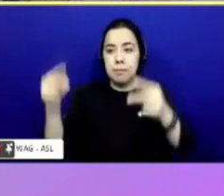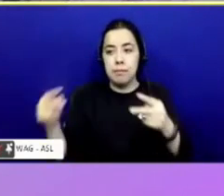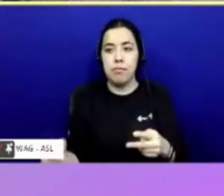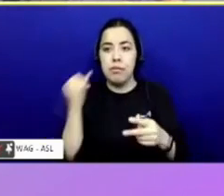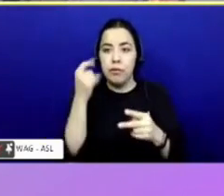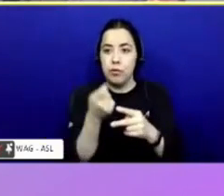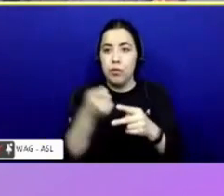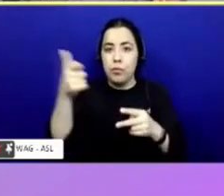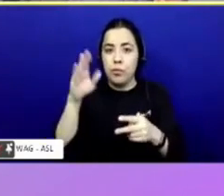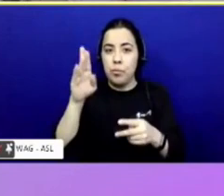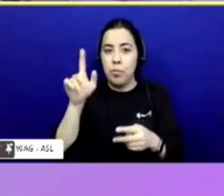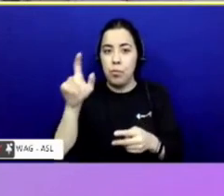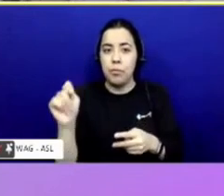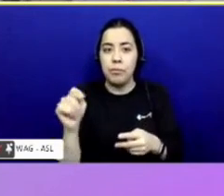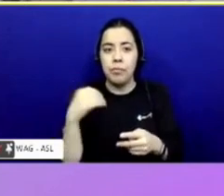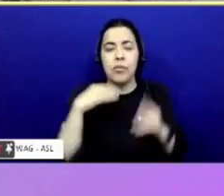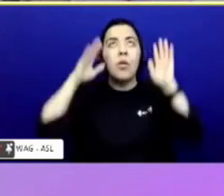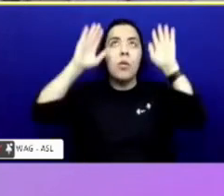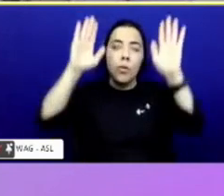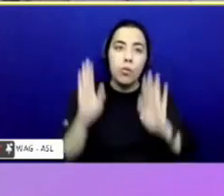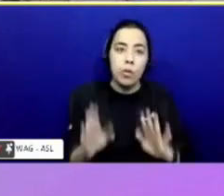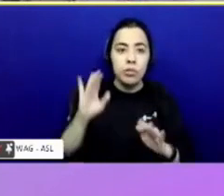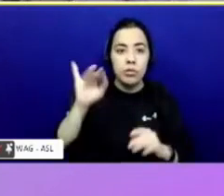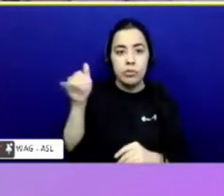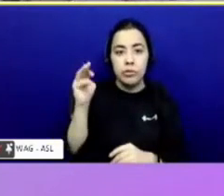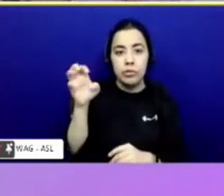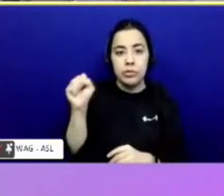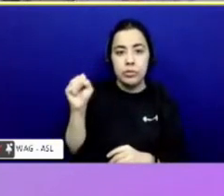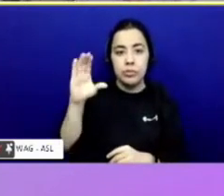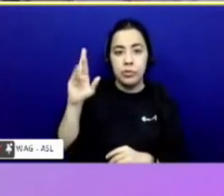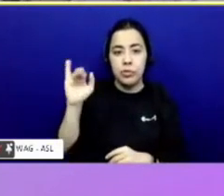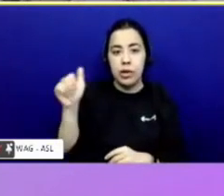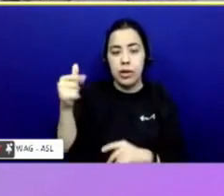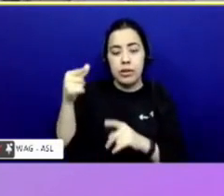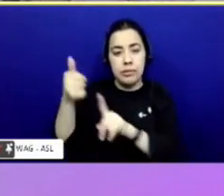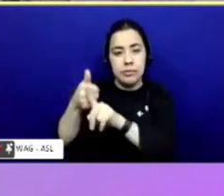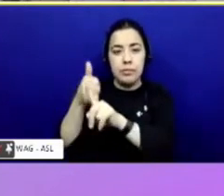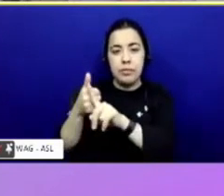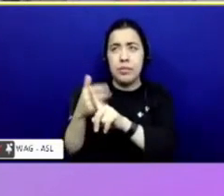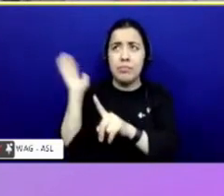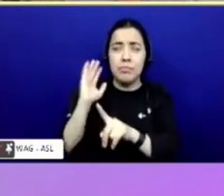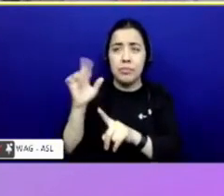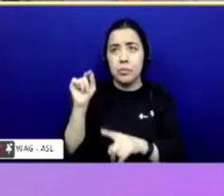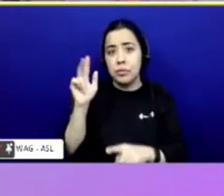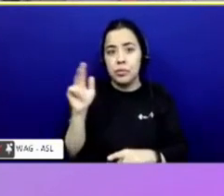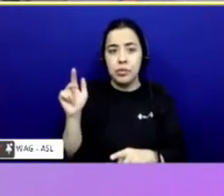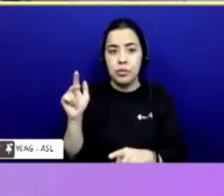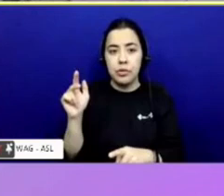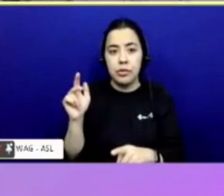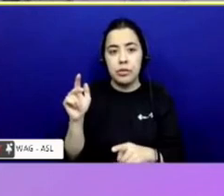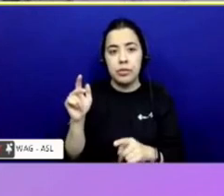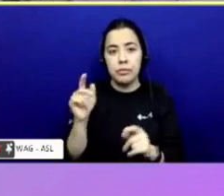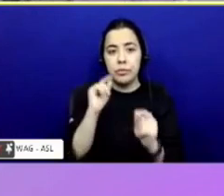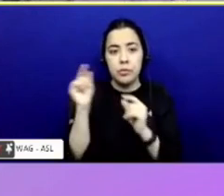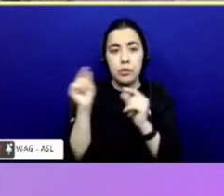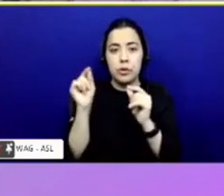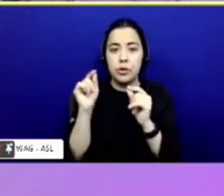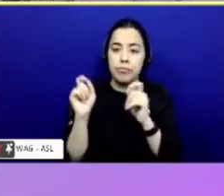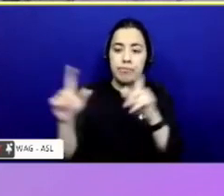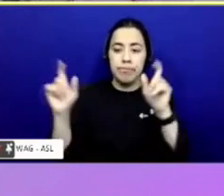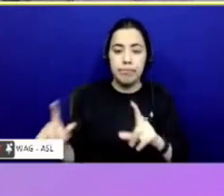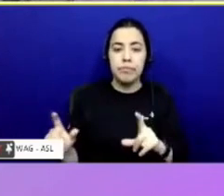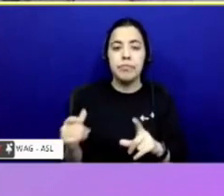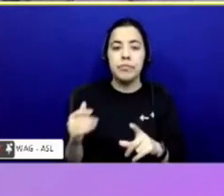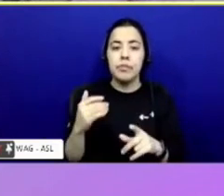on the WebKit team where he goes into, it's a 20 tweet thread, and I'm only highlighting 2 here. The whole thread, he talks